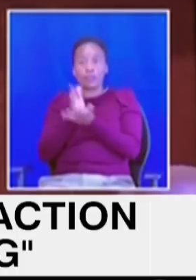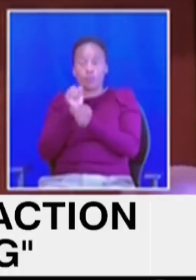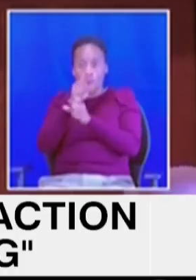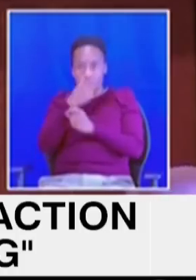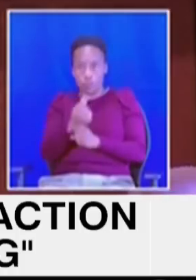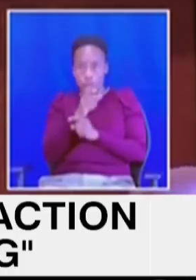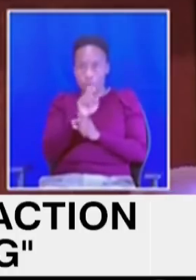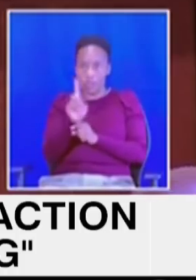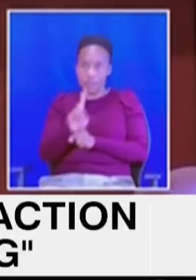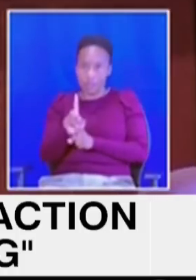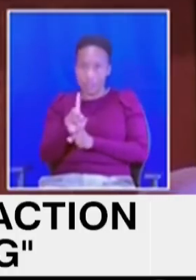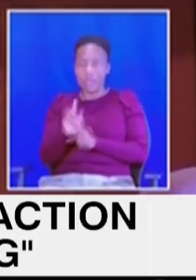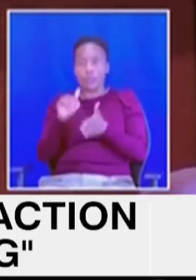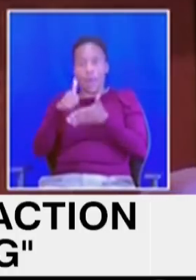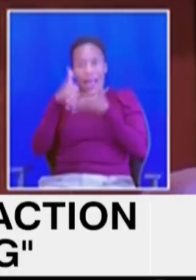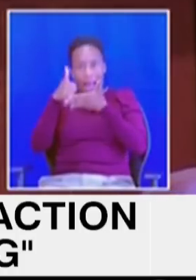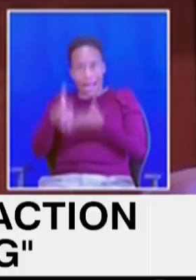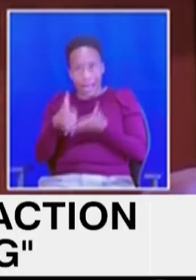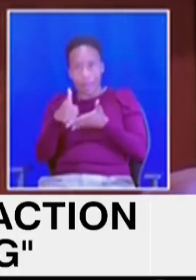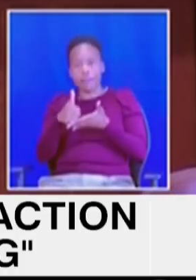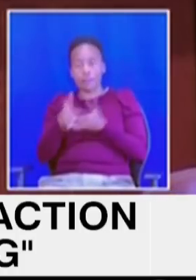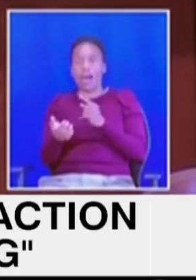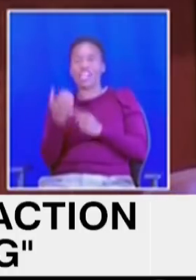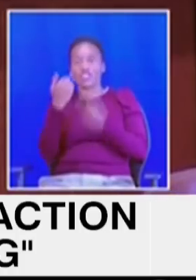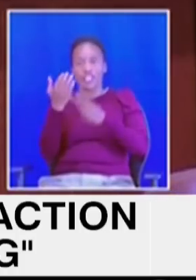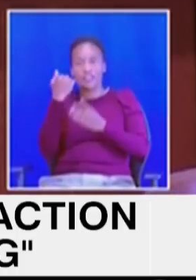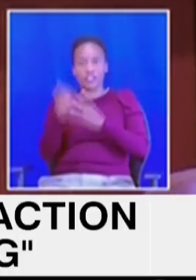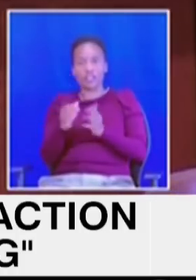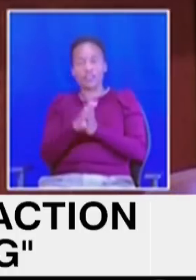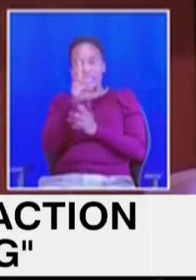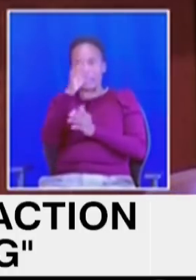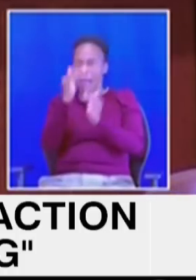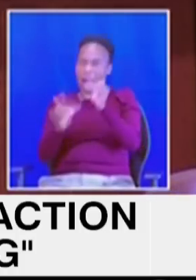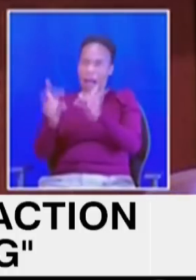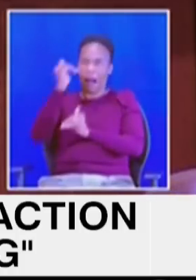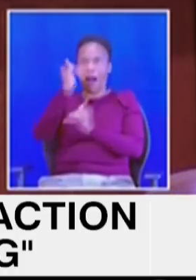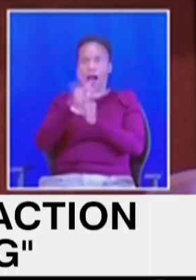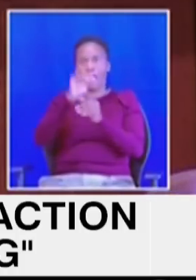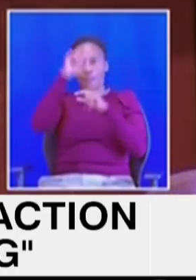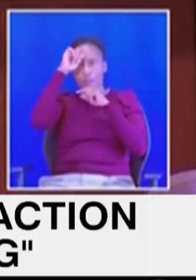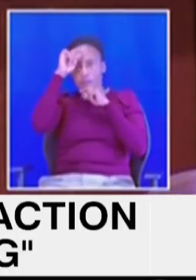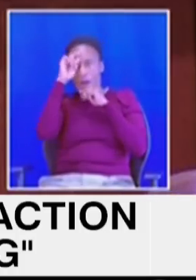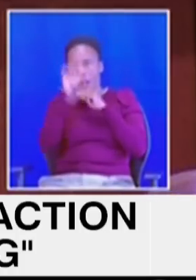to help the NPA achieve these high-profile